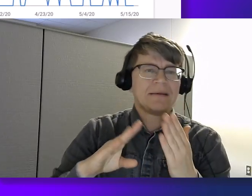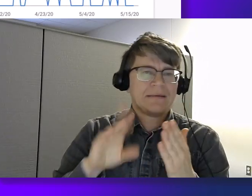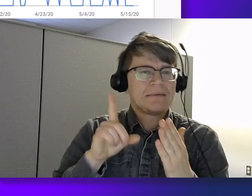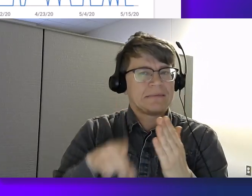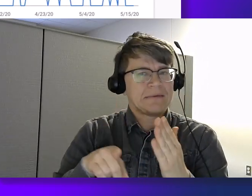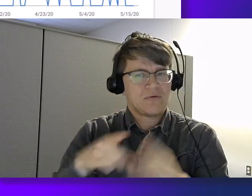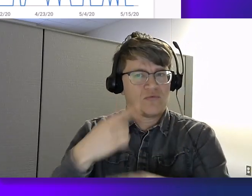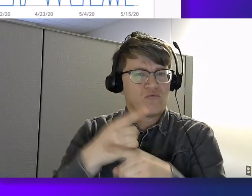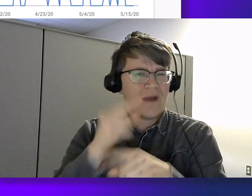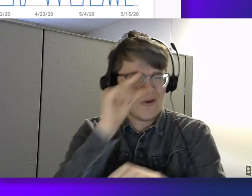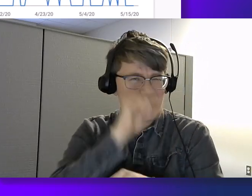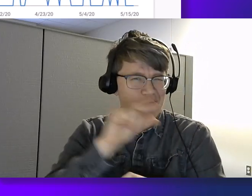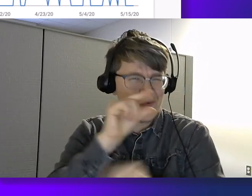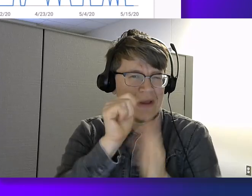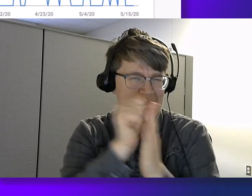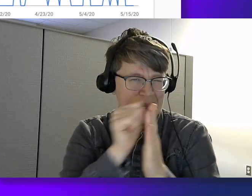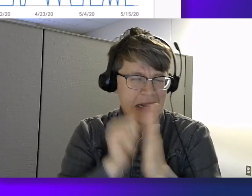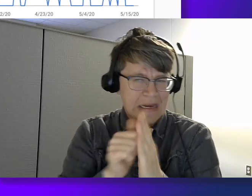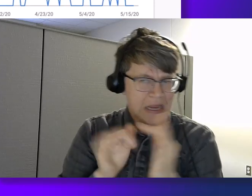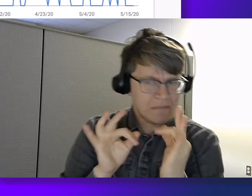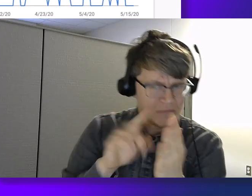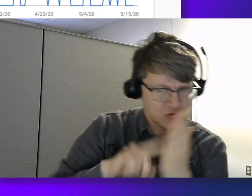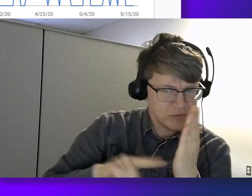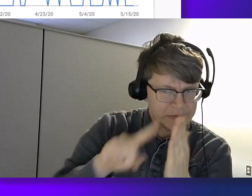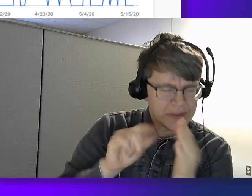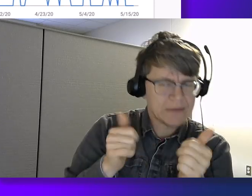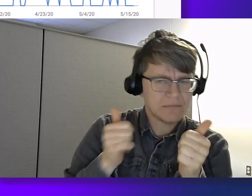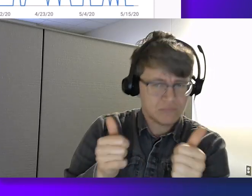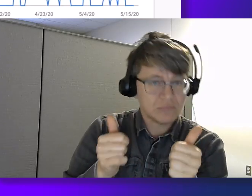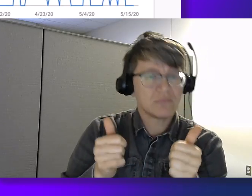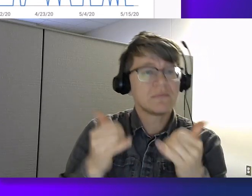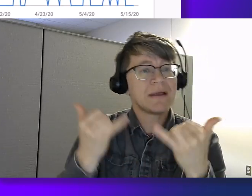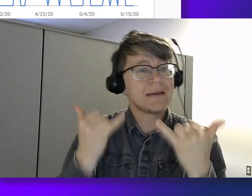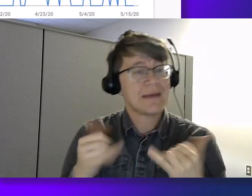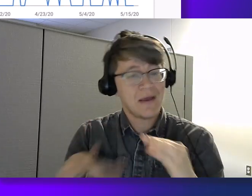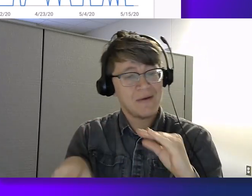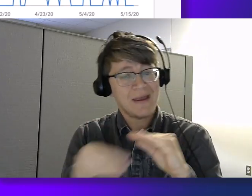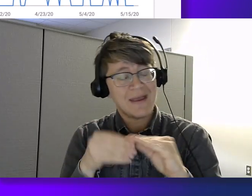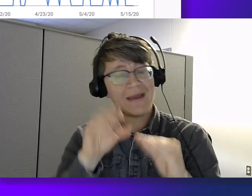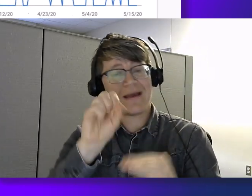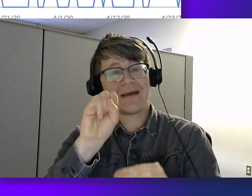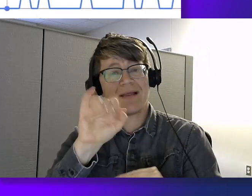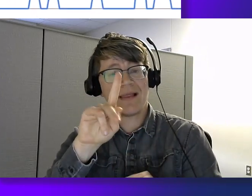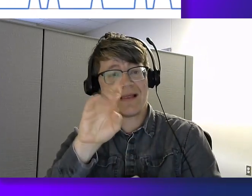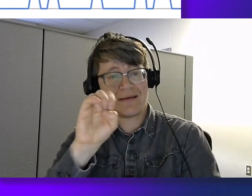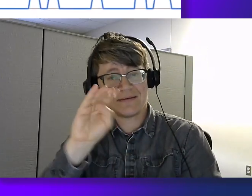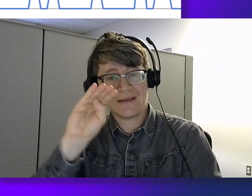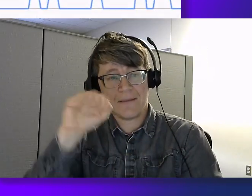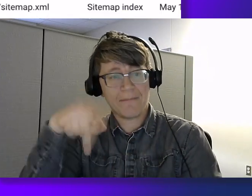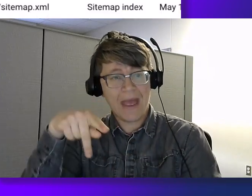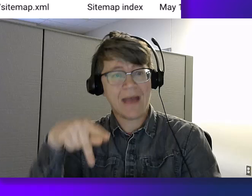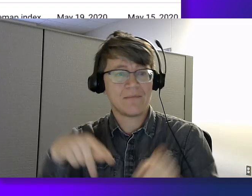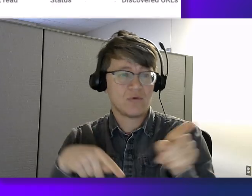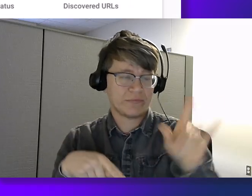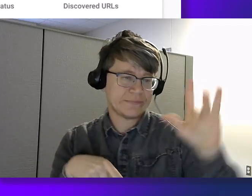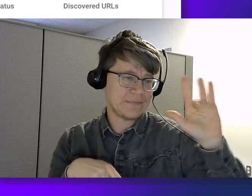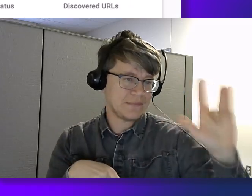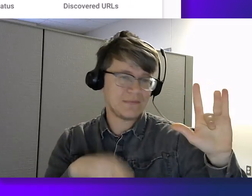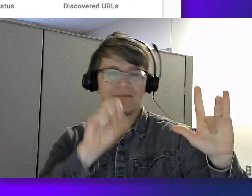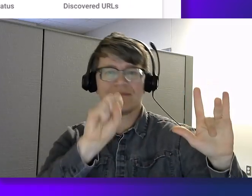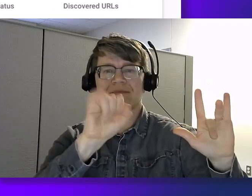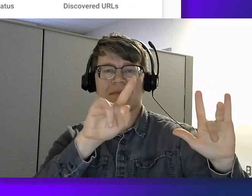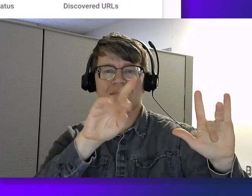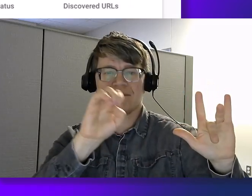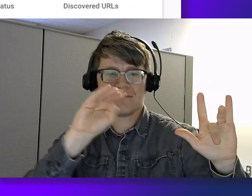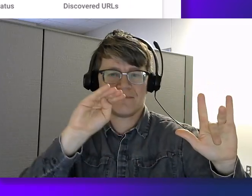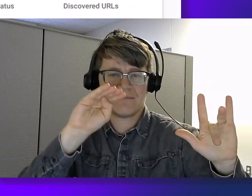your Search Console account, the next step will be to add your sitemap. In the left-hand bar, under Index, click Sitemaps. To submit